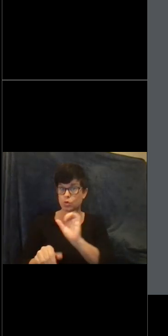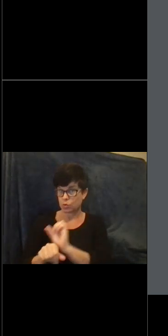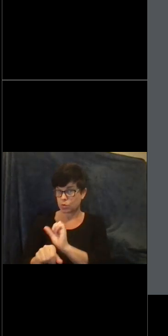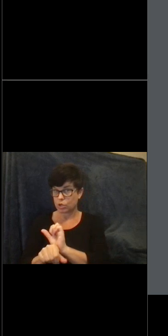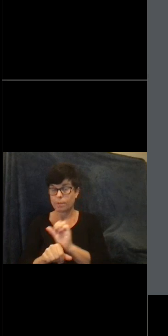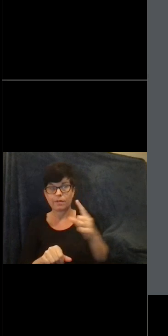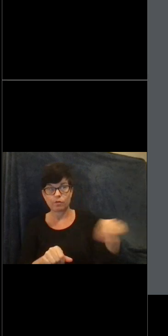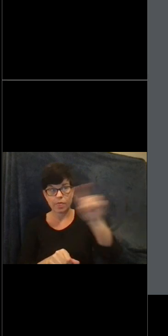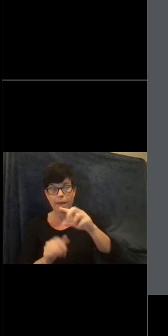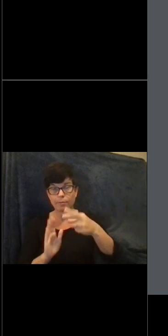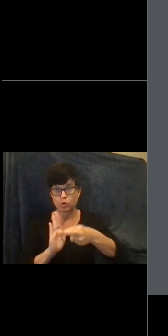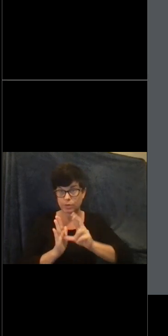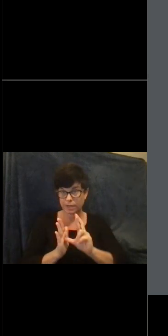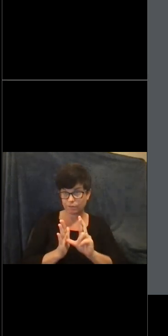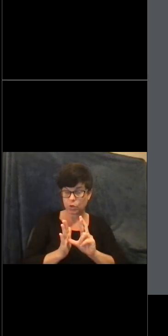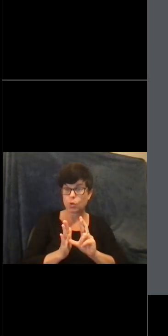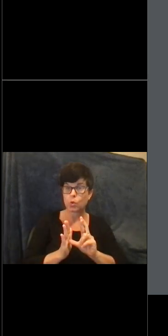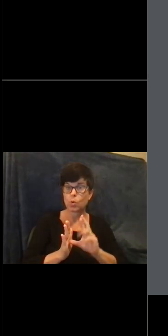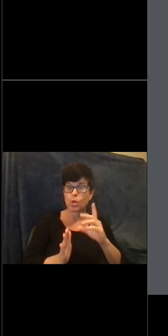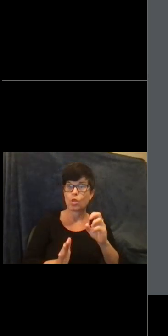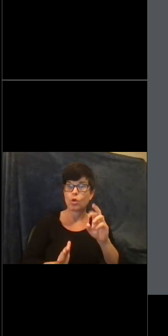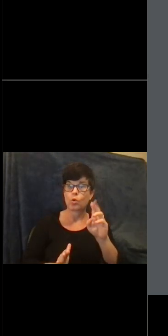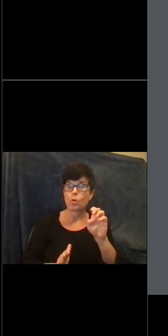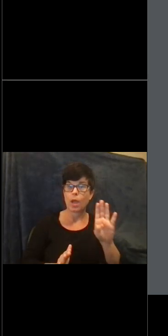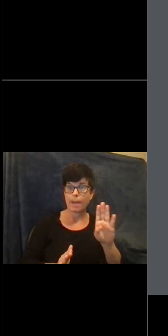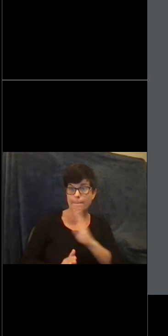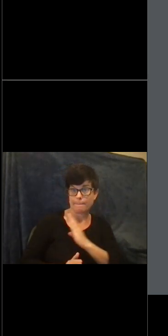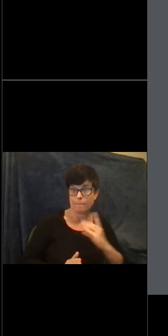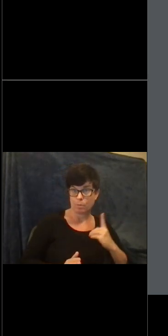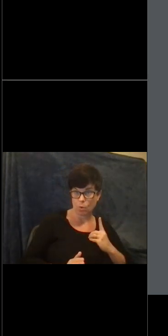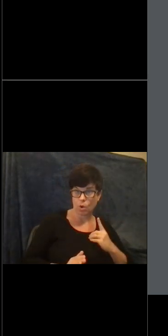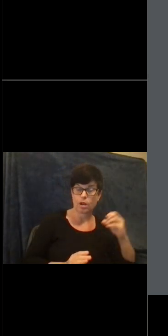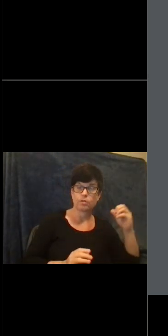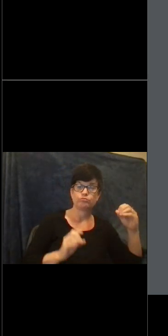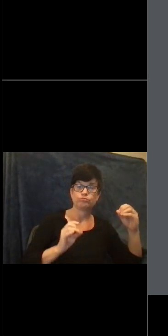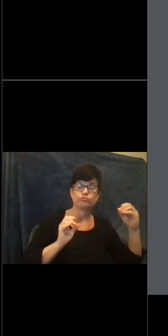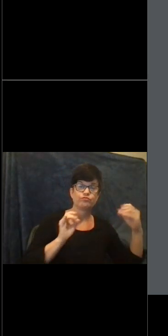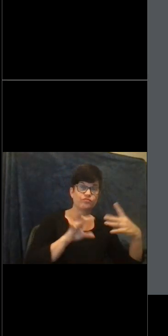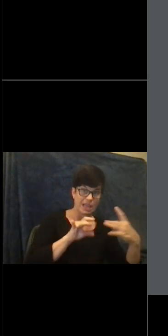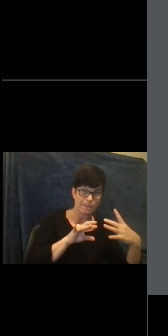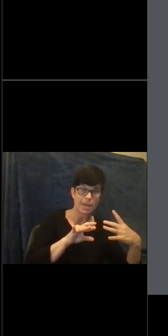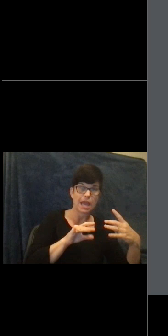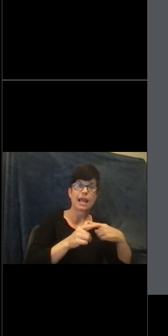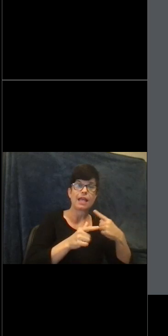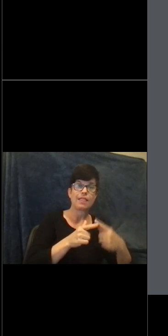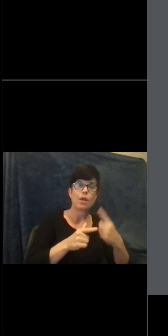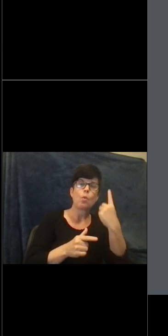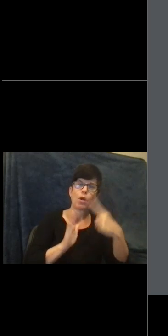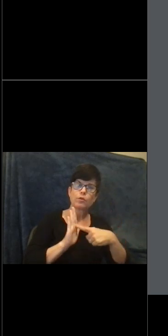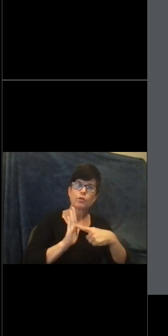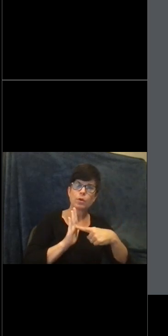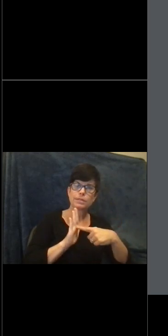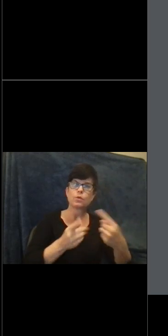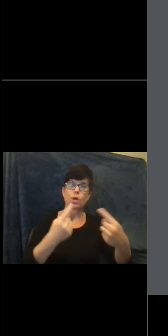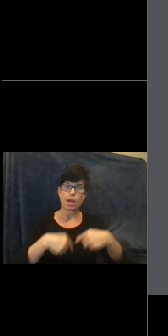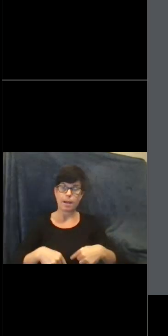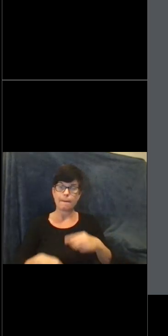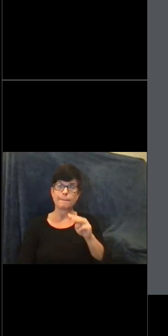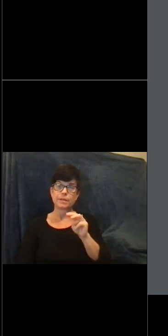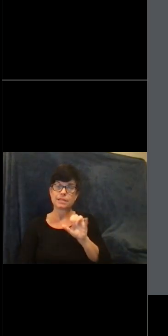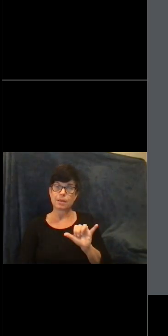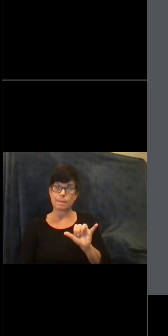this and provide input. Yes. Right? Yes. And then and bring back to us. Bring that back, and I'll ask for one of the representatives to come to the May